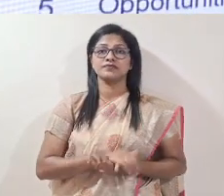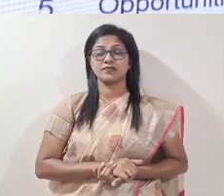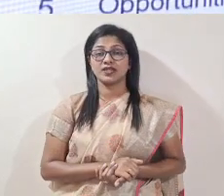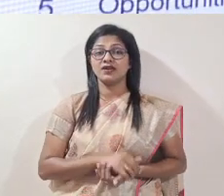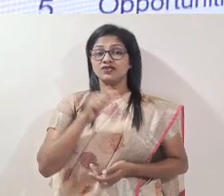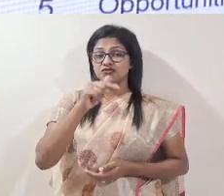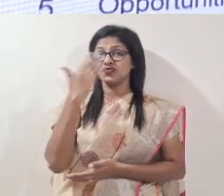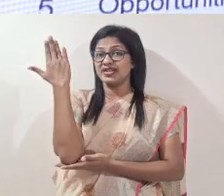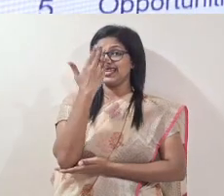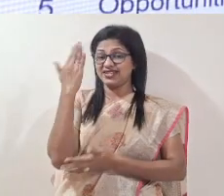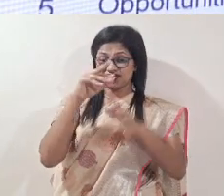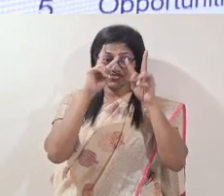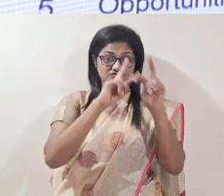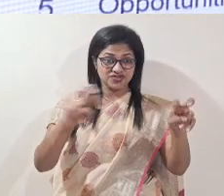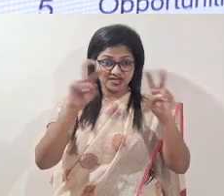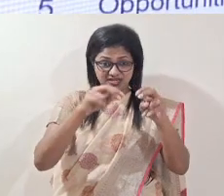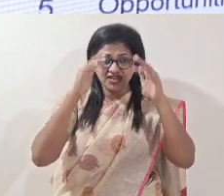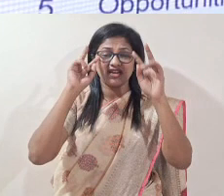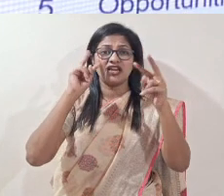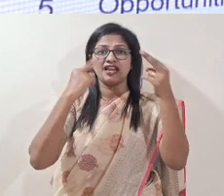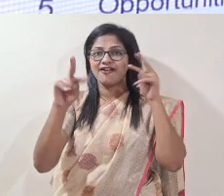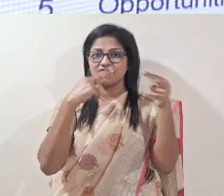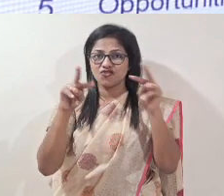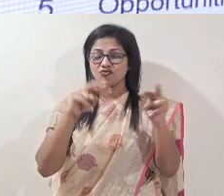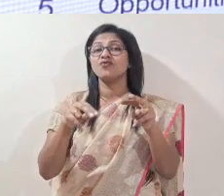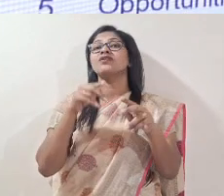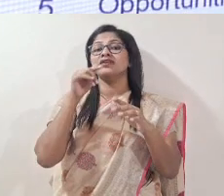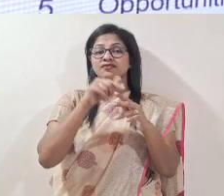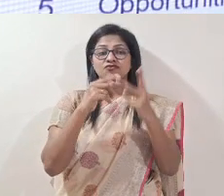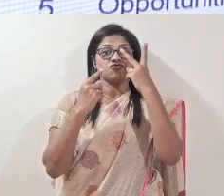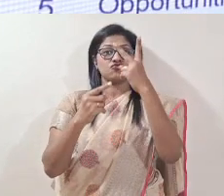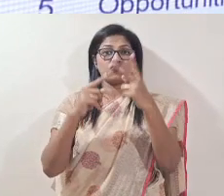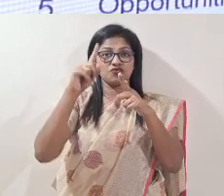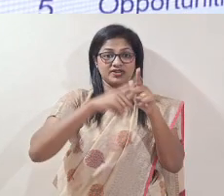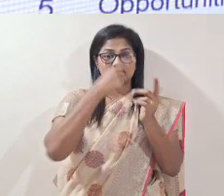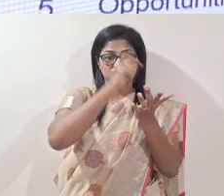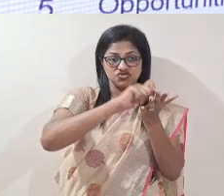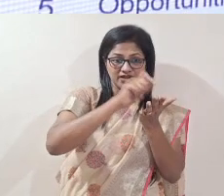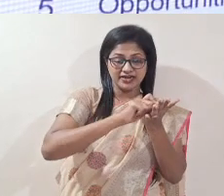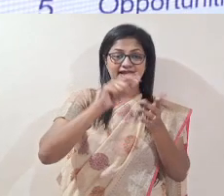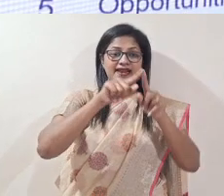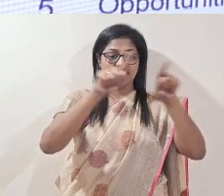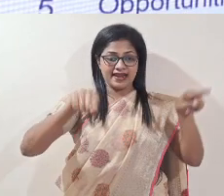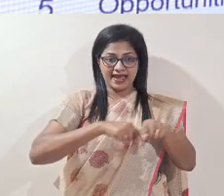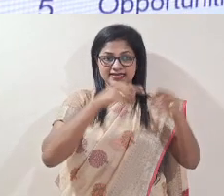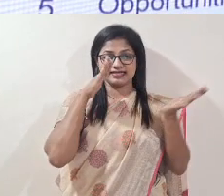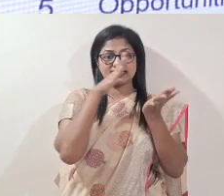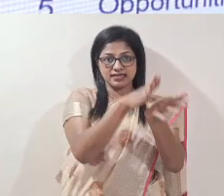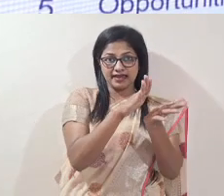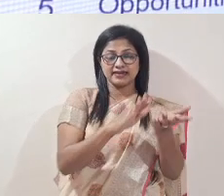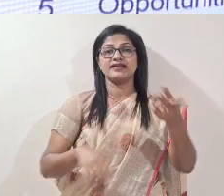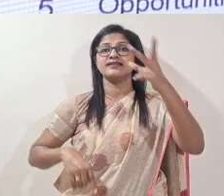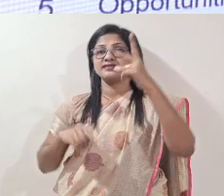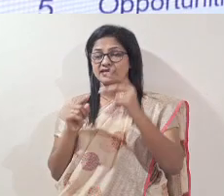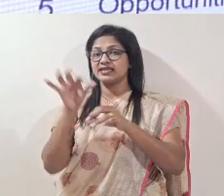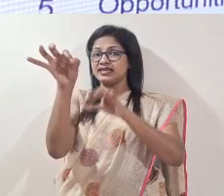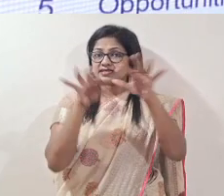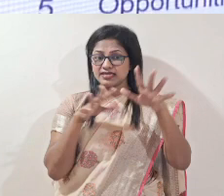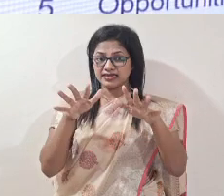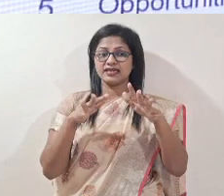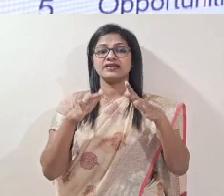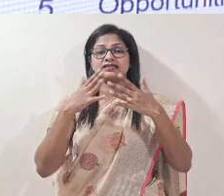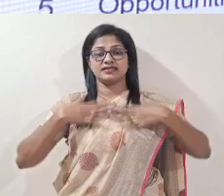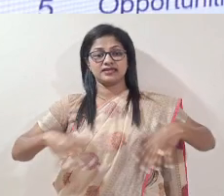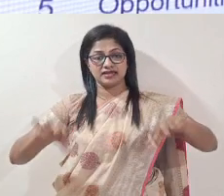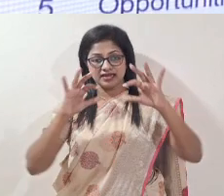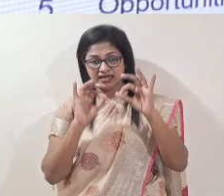So literature review, we highly focused on 2 major journals, which one is Lancet and second one is Cities and Health by Taylor